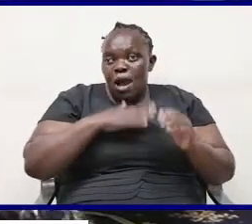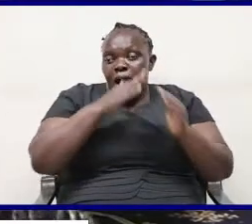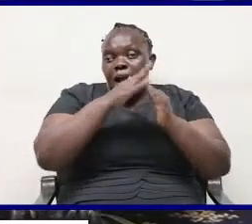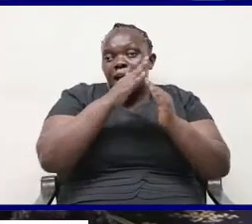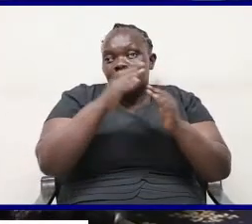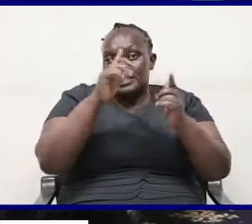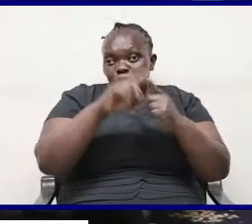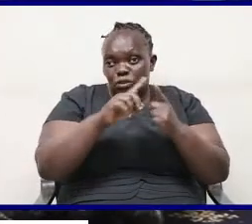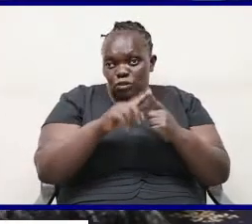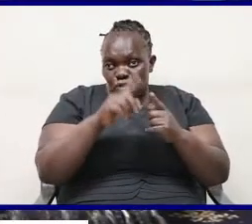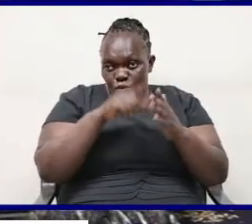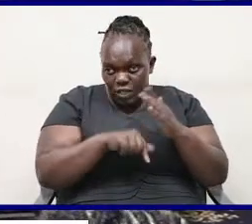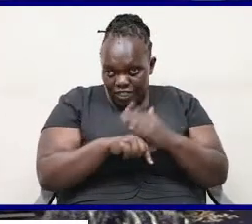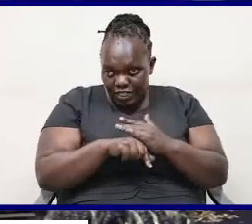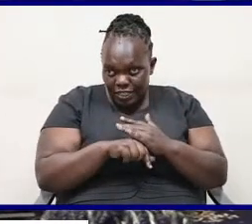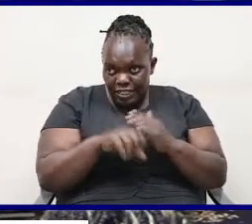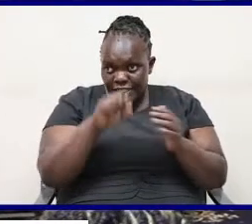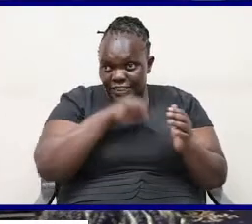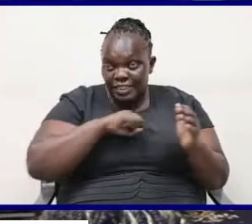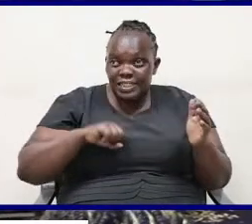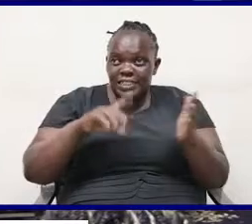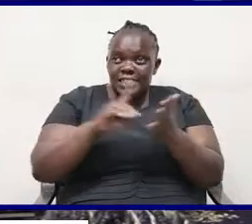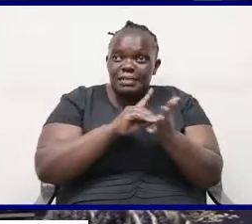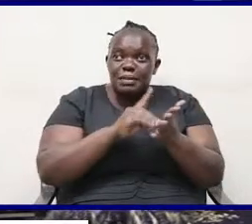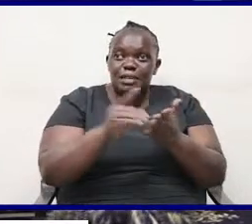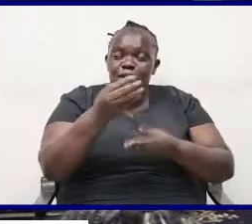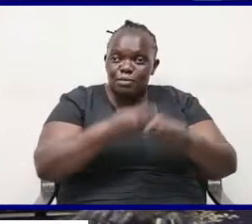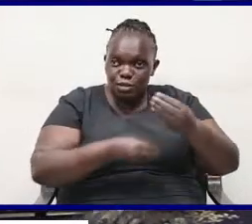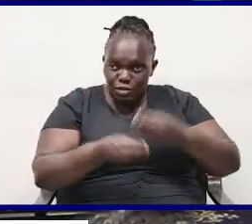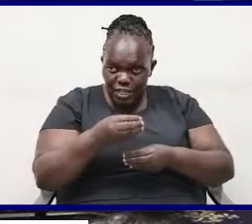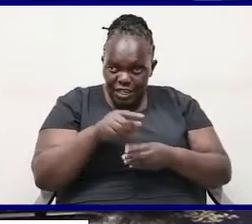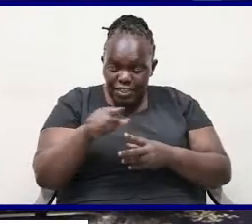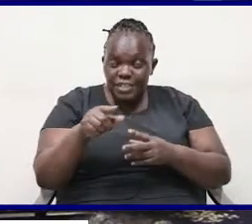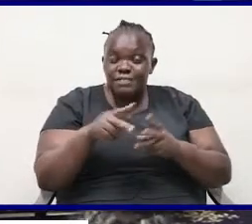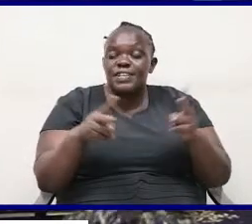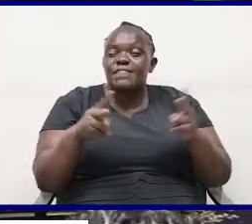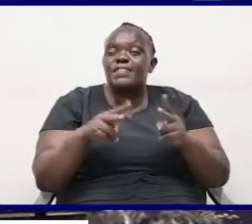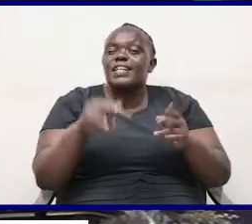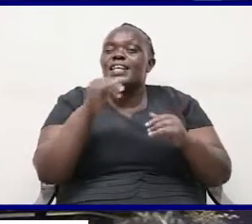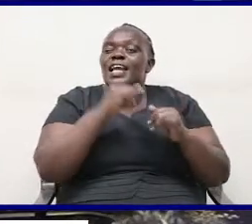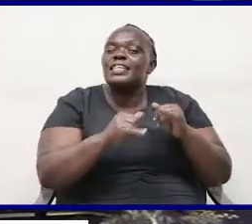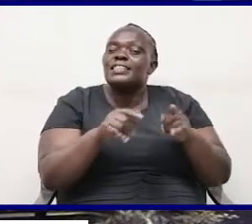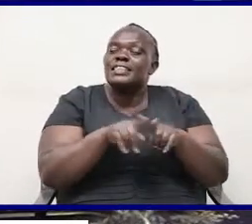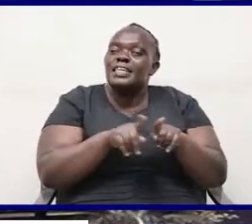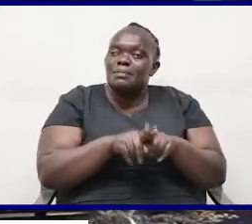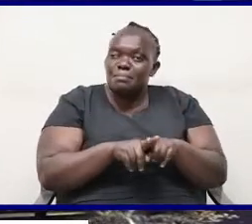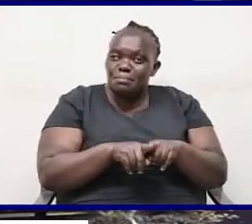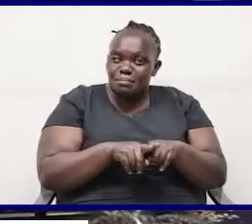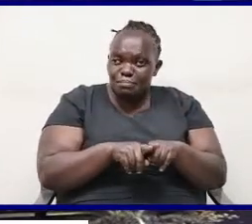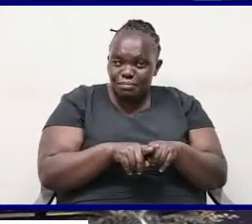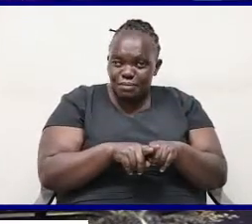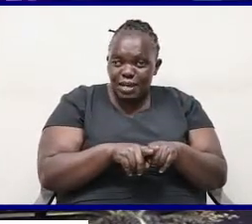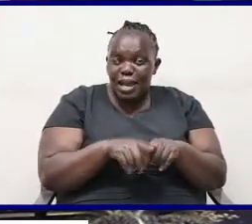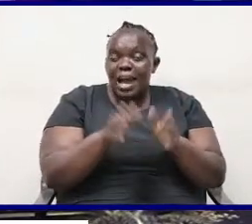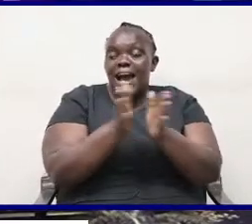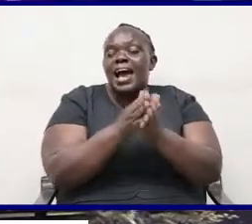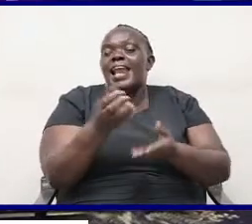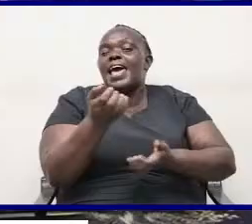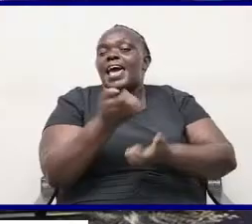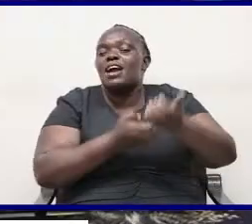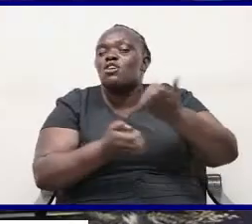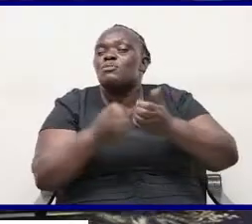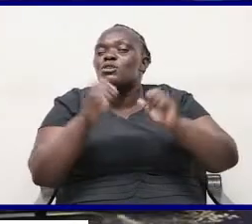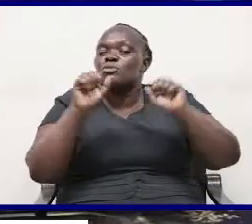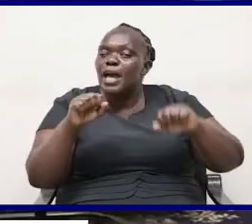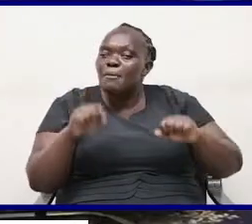heads to the State Department for Trade, because that's a very illustrious CV, 2 master's degrees, an economist, to be